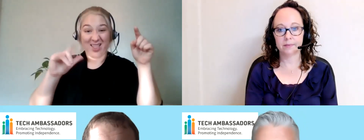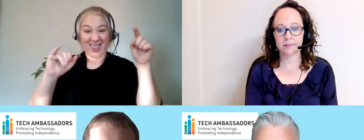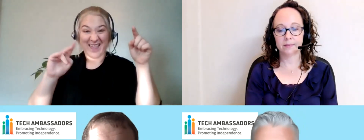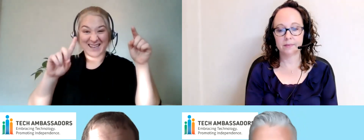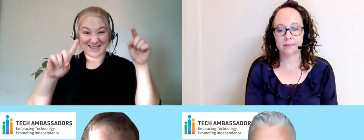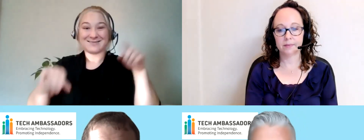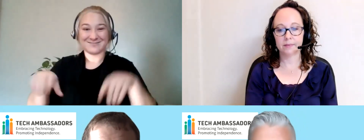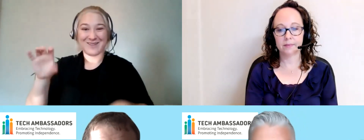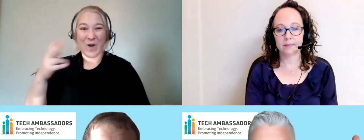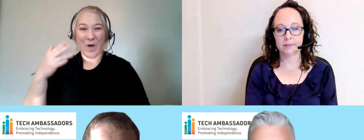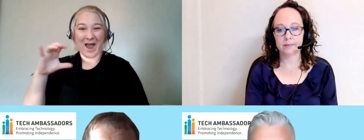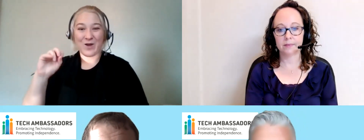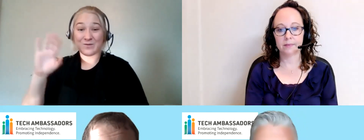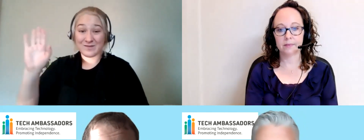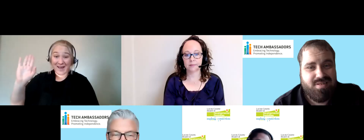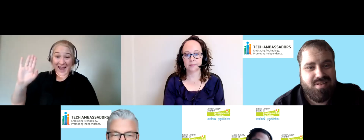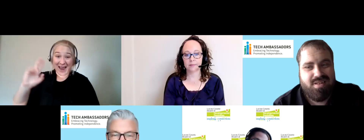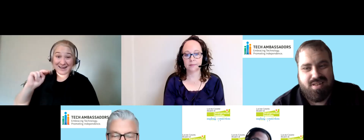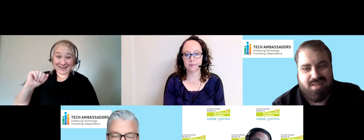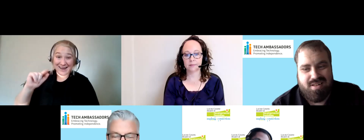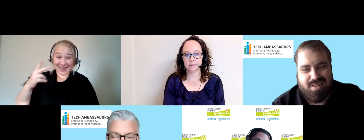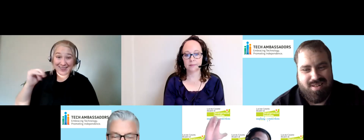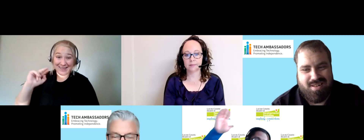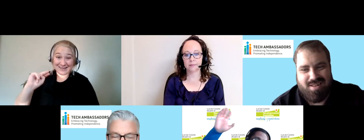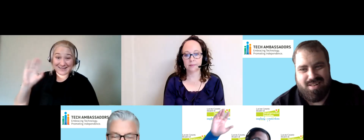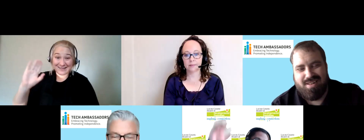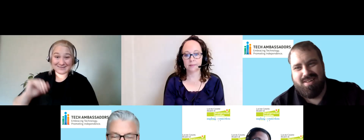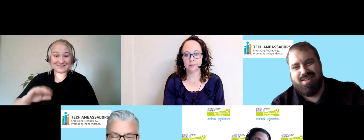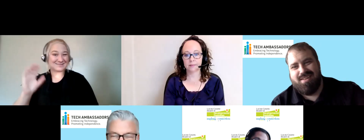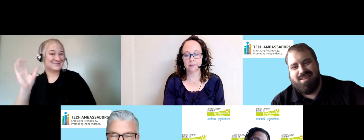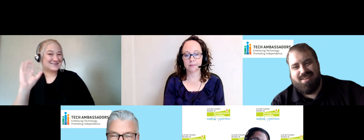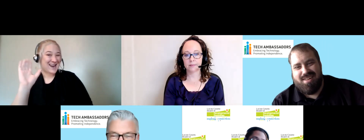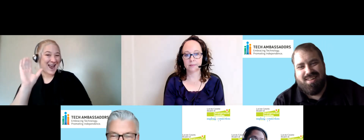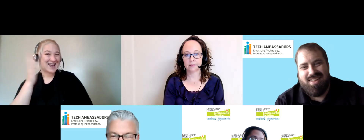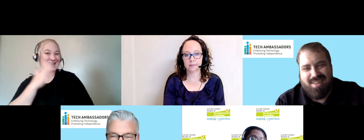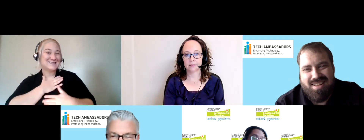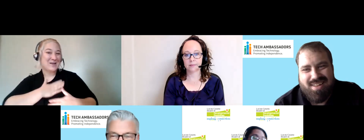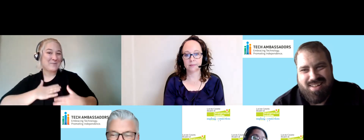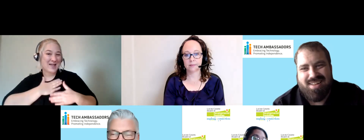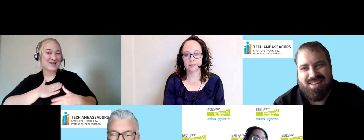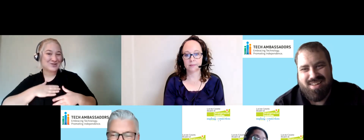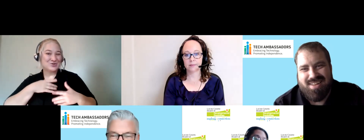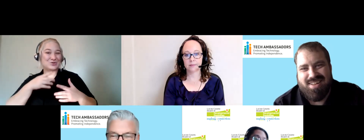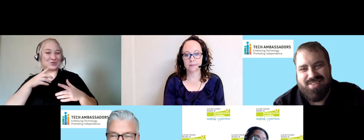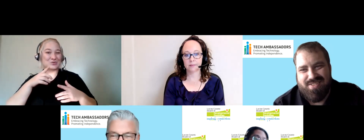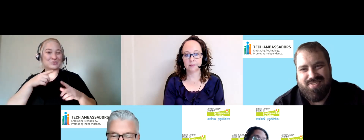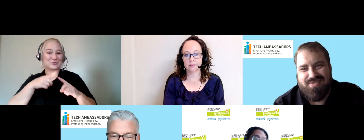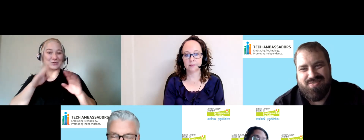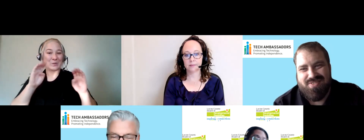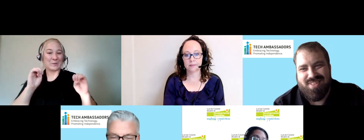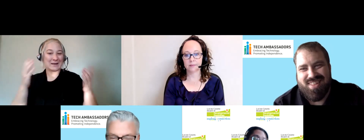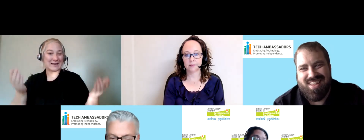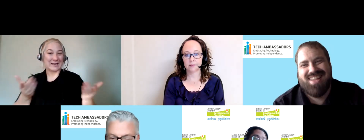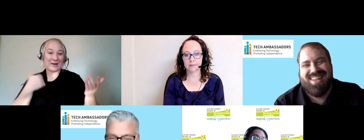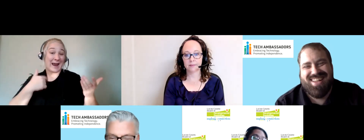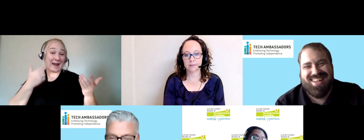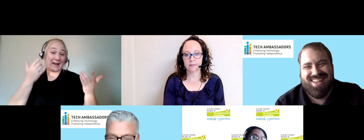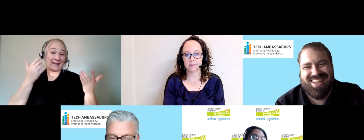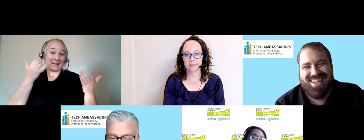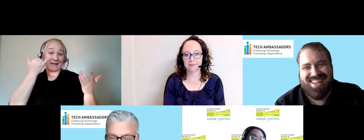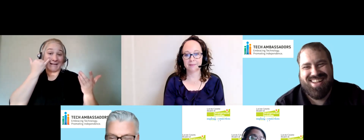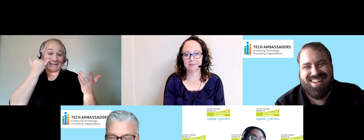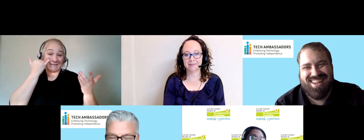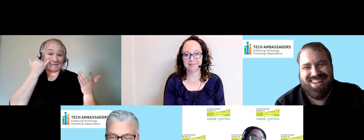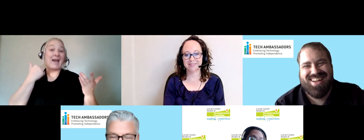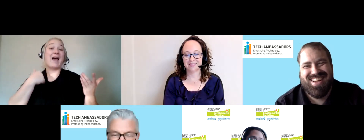There he is. Hi, Nathan. Hi, it's a pleasure to be here. If I'd have known I was going to be making an appearance, I would have worn the shirt.